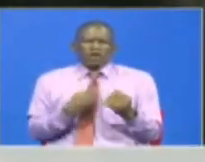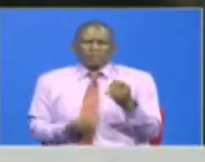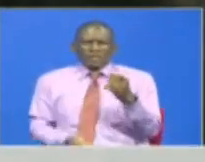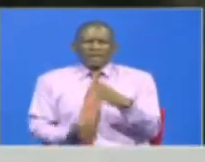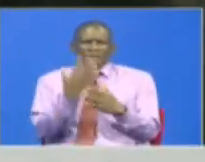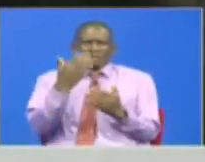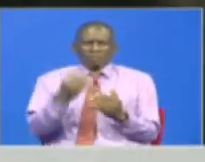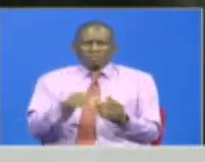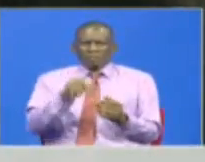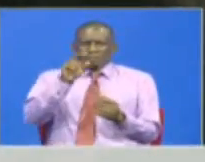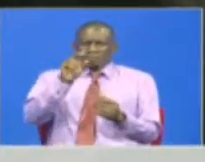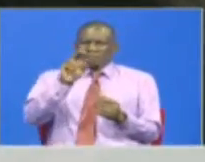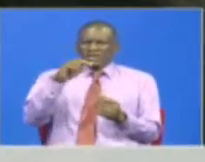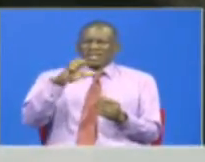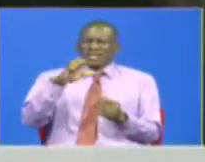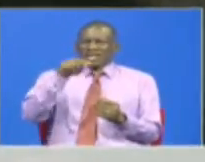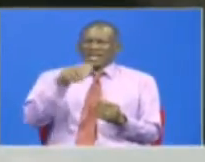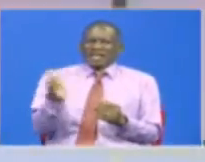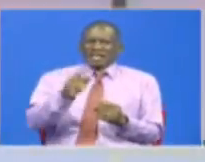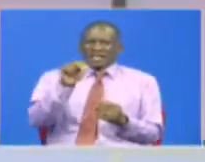Gina Kirori, NTV.